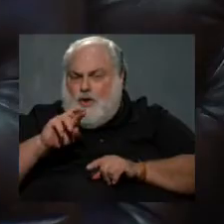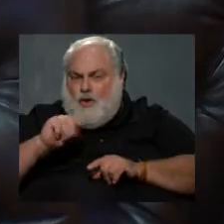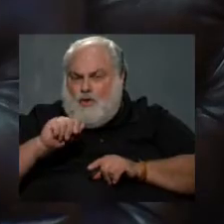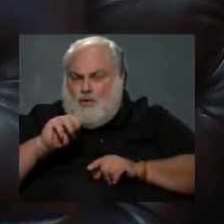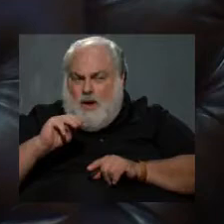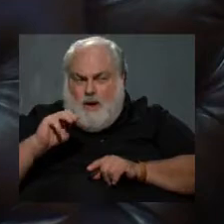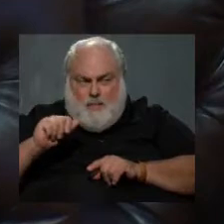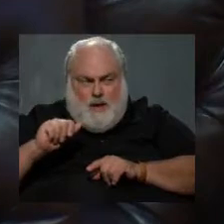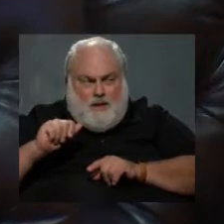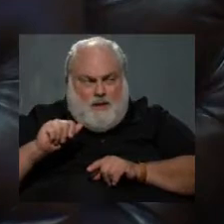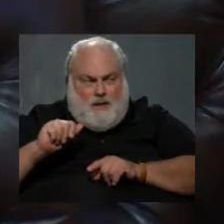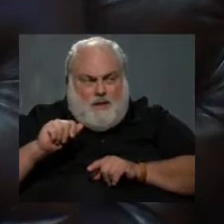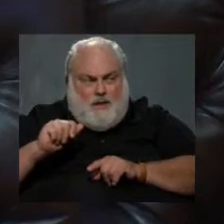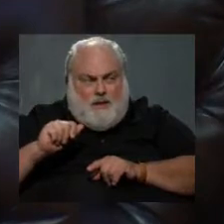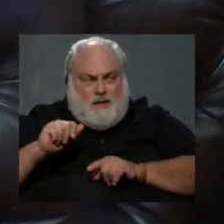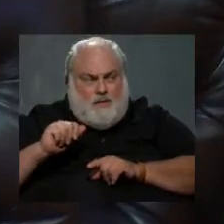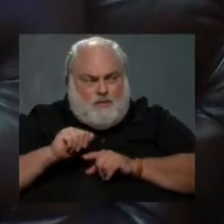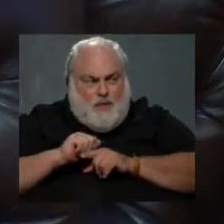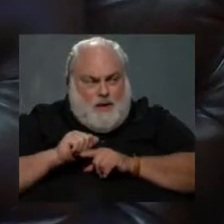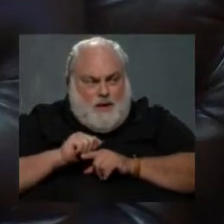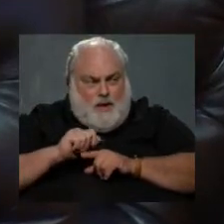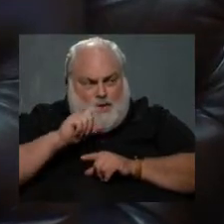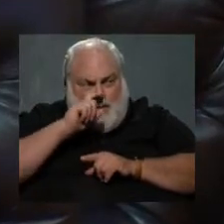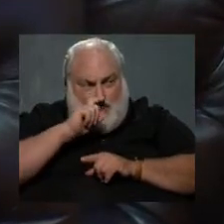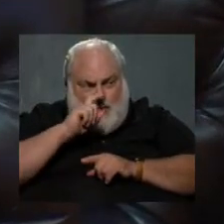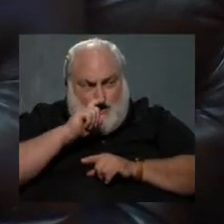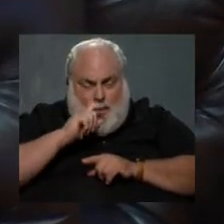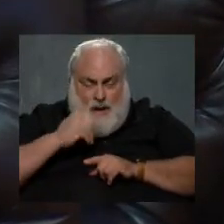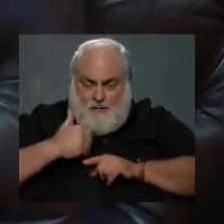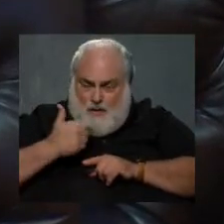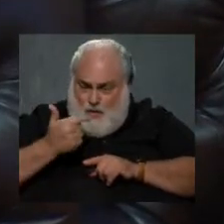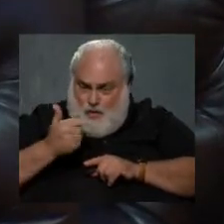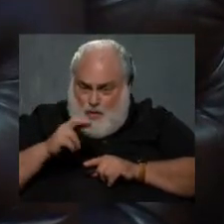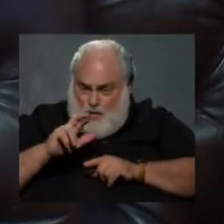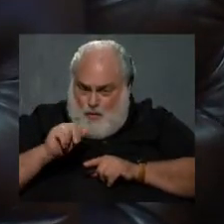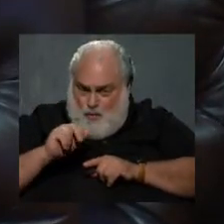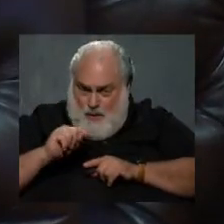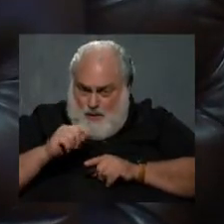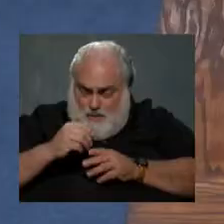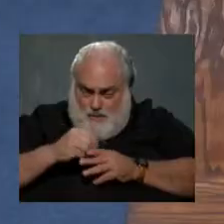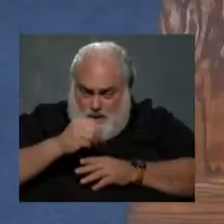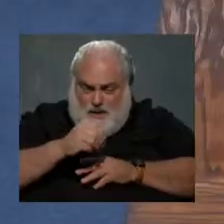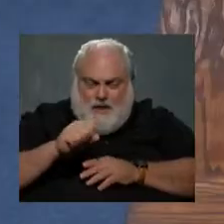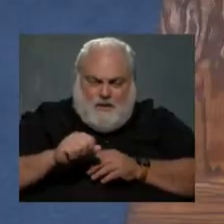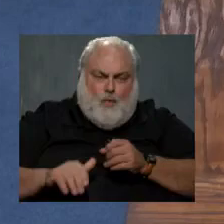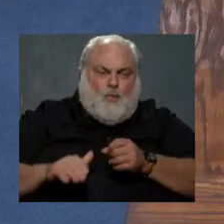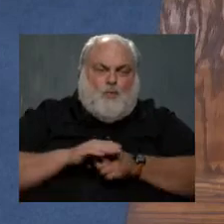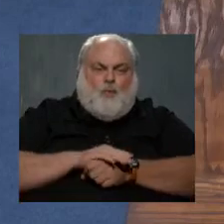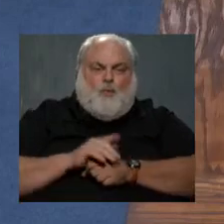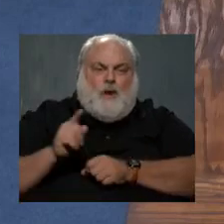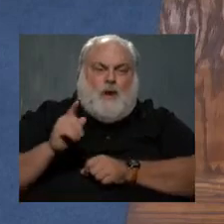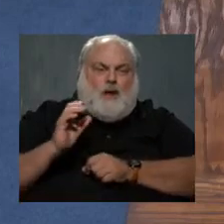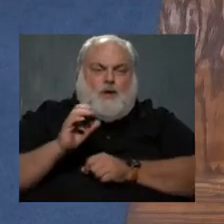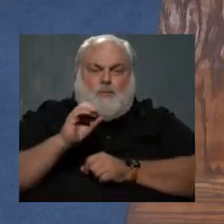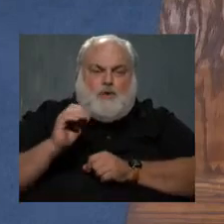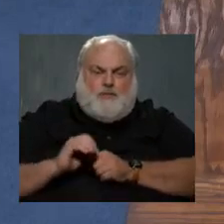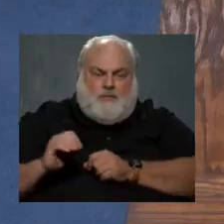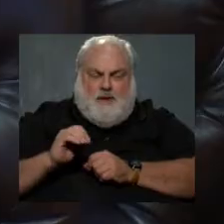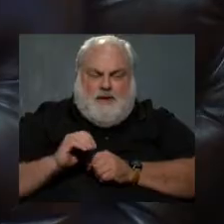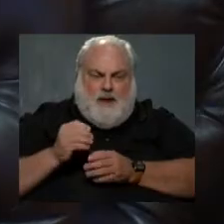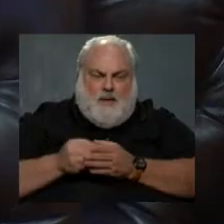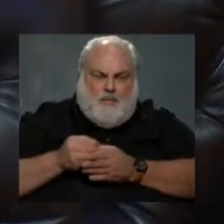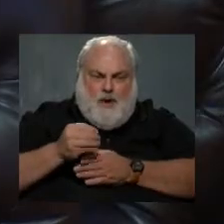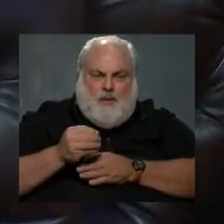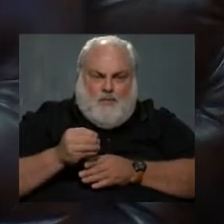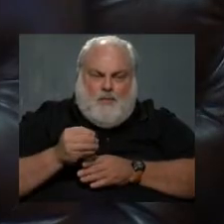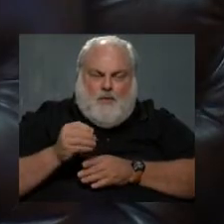So it's a training tool. It's my understanding we have a grant to take care of this. We do. It's 100% funded through the Department of Homeland Security. So.